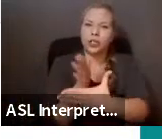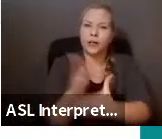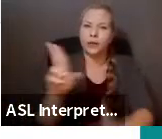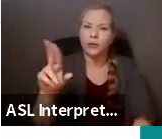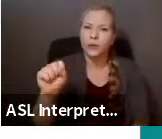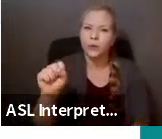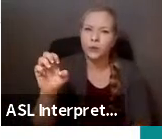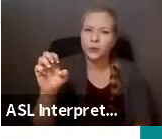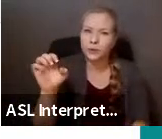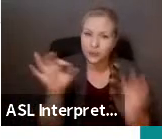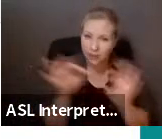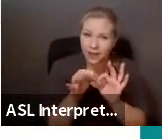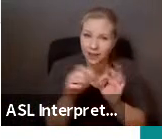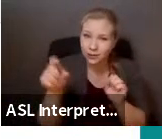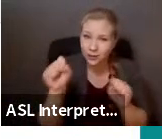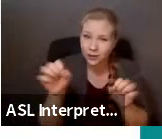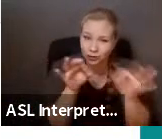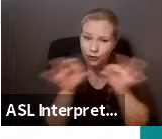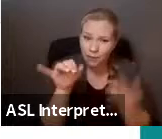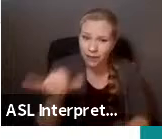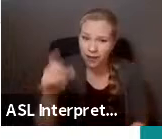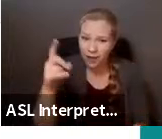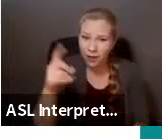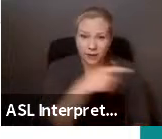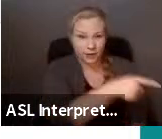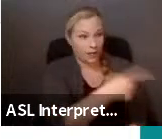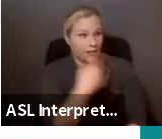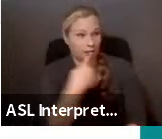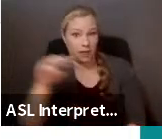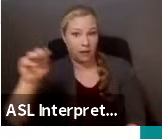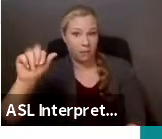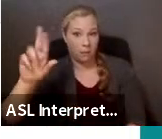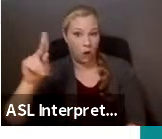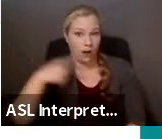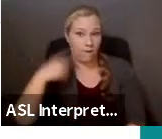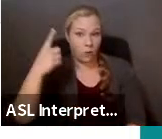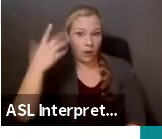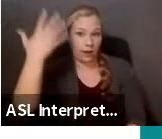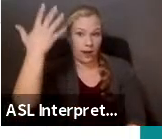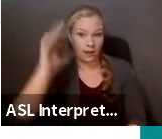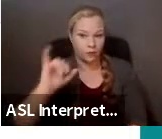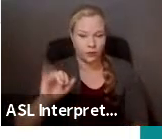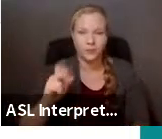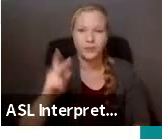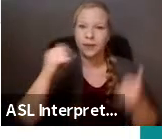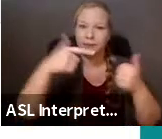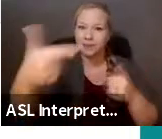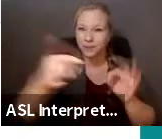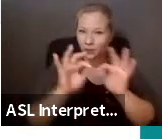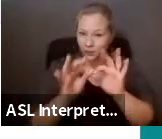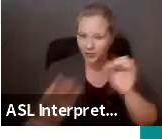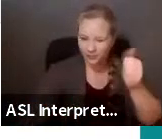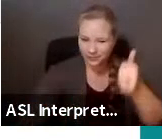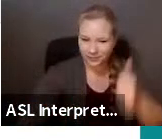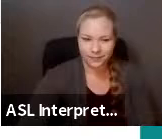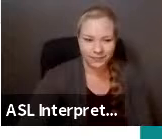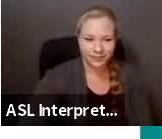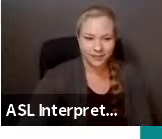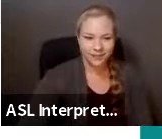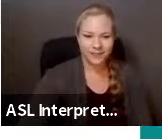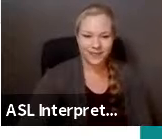connection? Just describe that a Yeah. little. And I see Mark has his hand up too, so. Oh, good. Yeah.